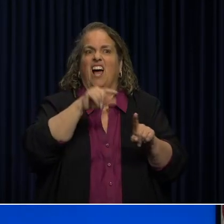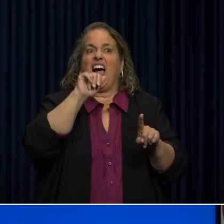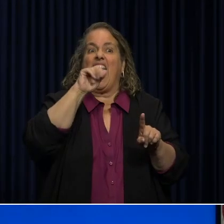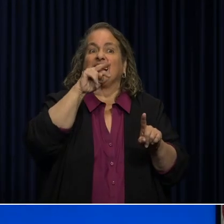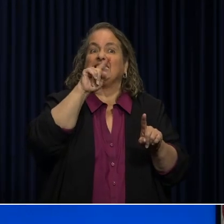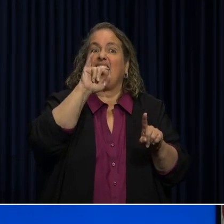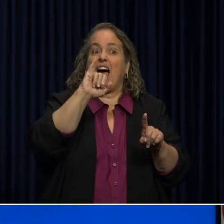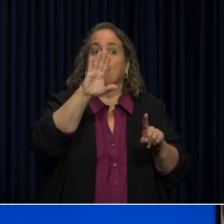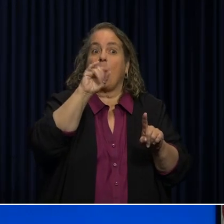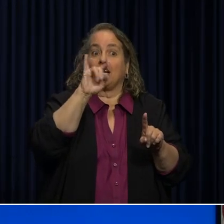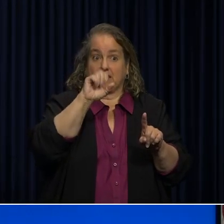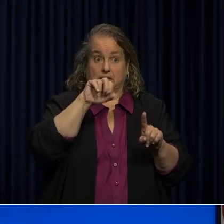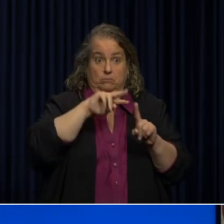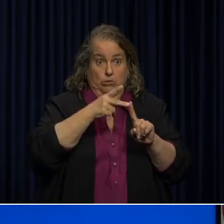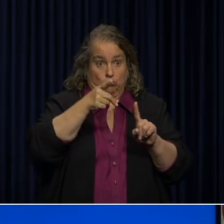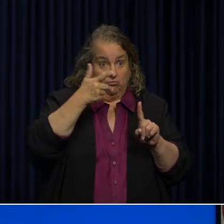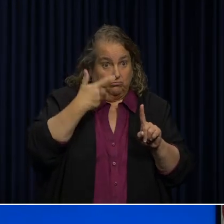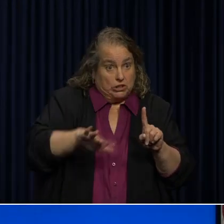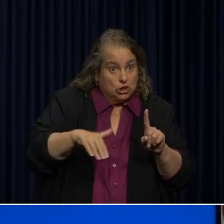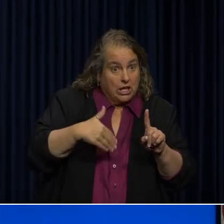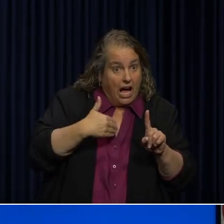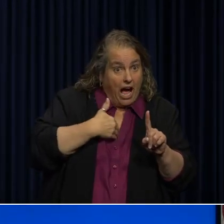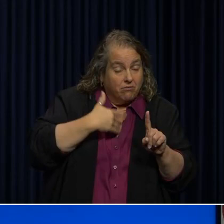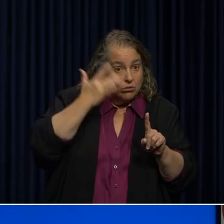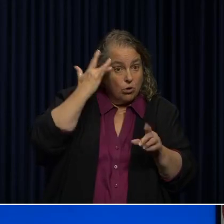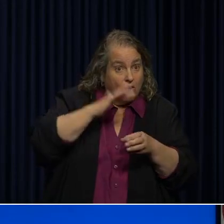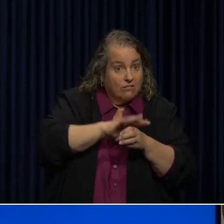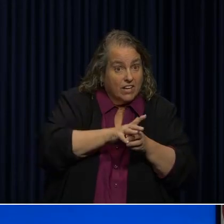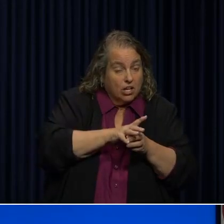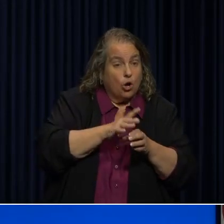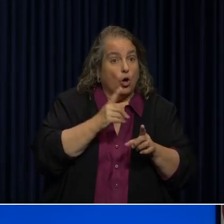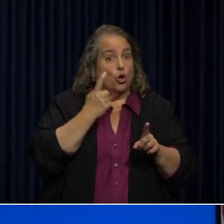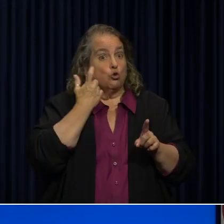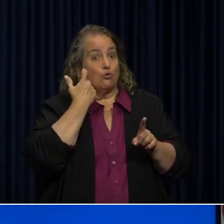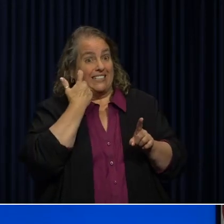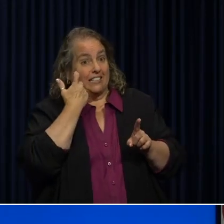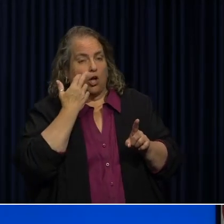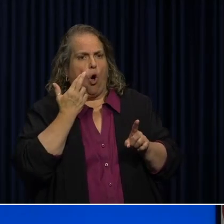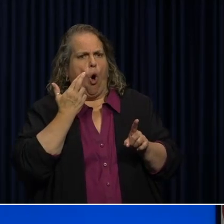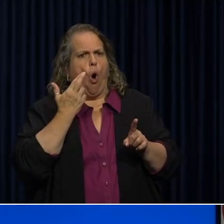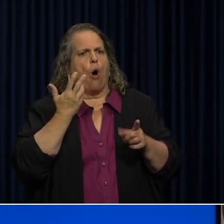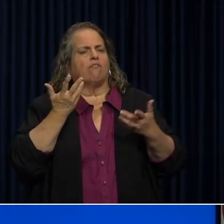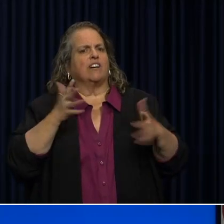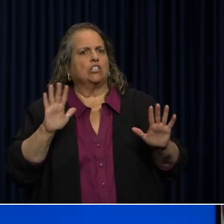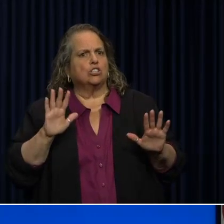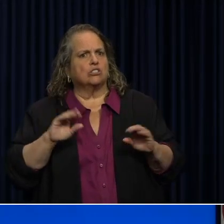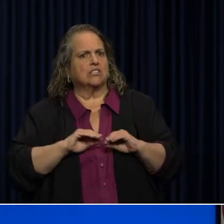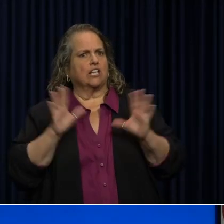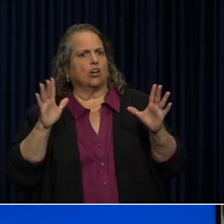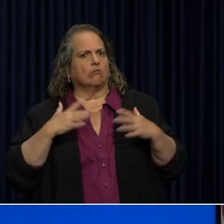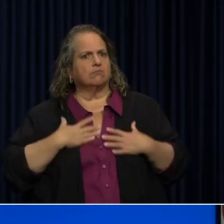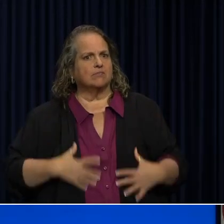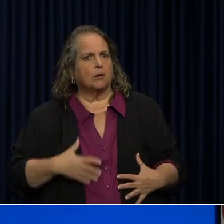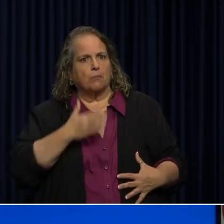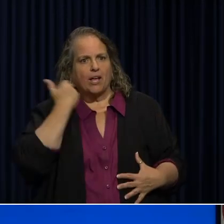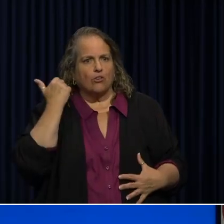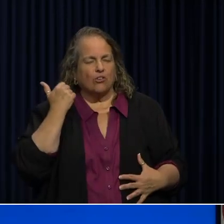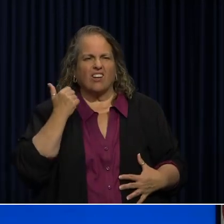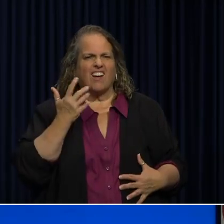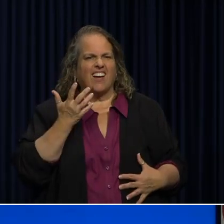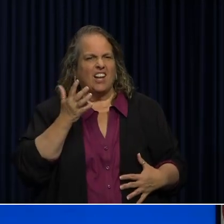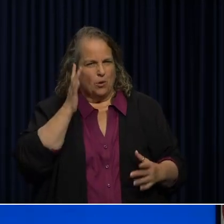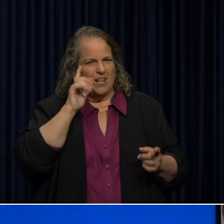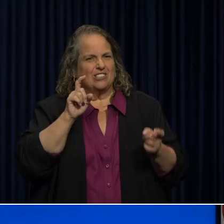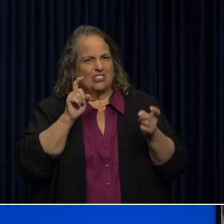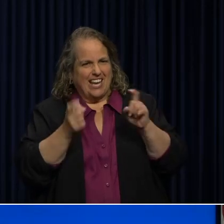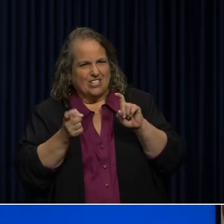been infected, and if so, have you recently been infected or have you gotten over the infection? So it's going to change. But right now, today, with